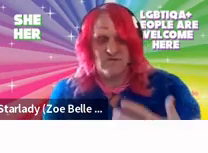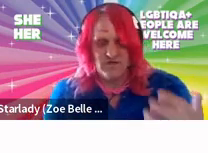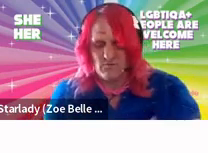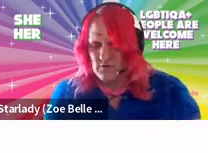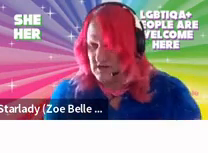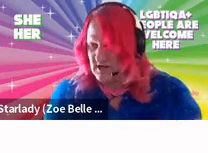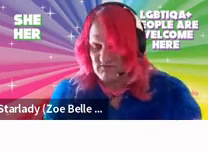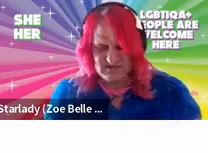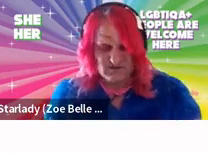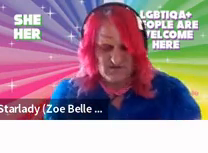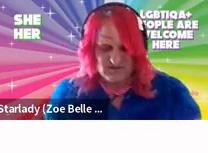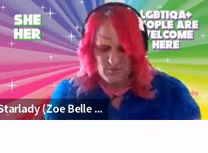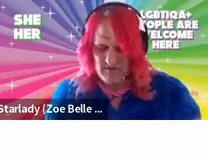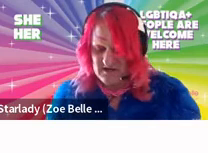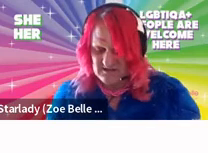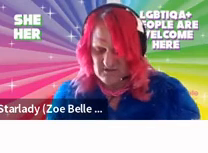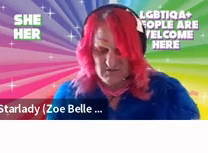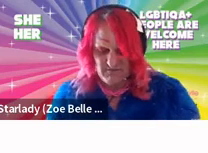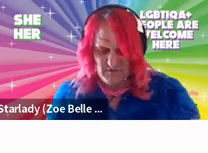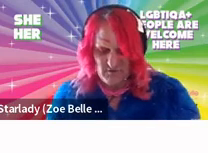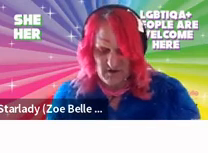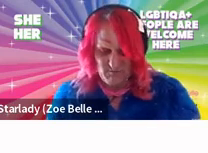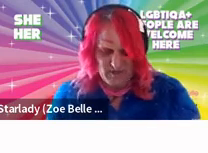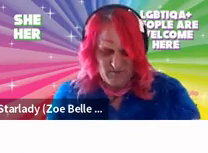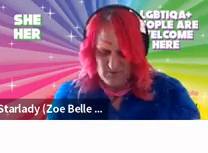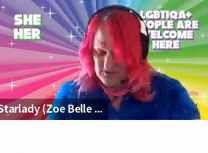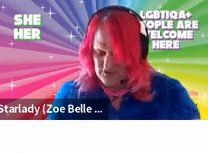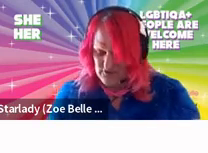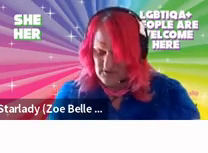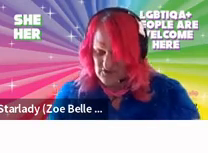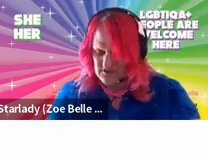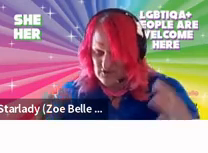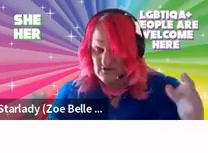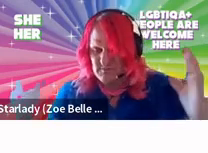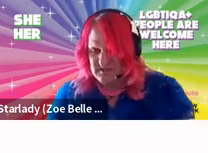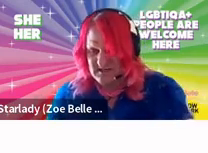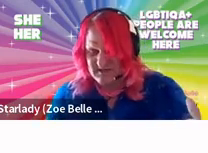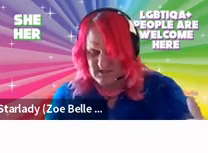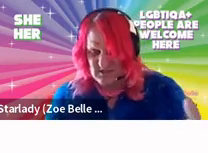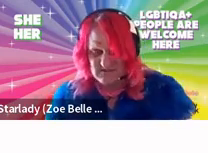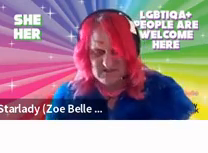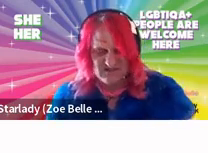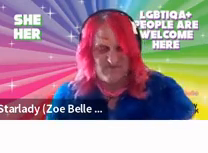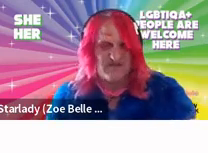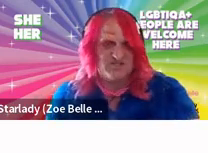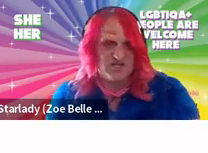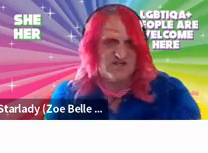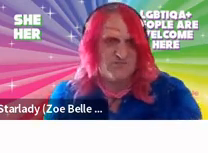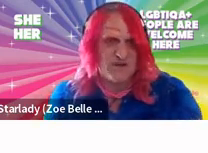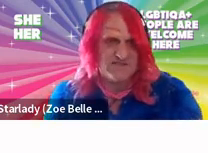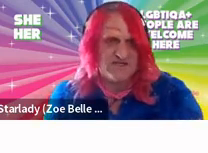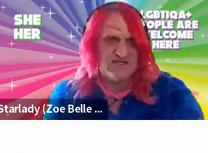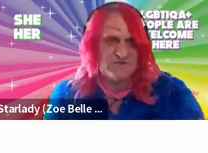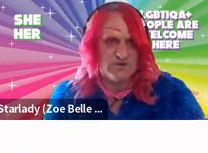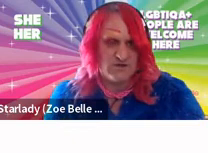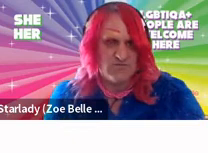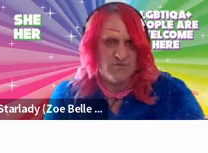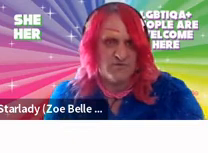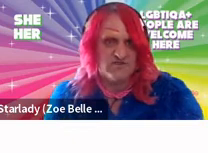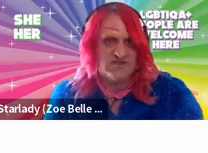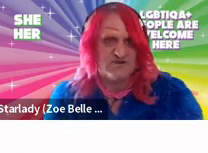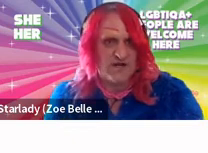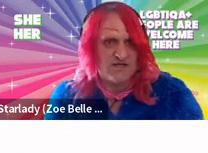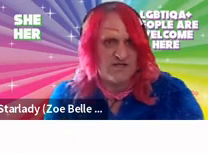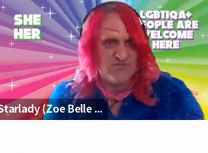at risk. When you're working with service providers or you're referring people to particular services, if they're gendered based, it is